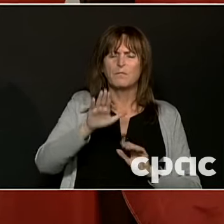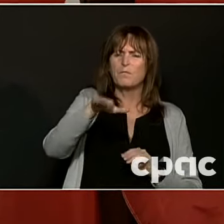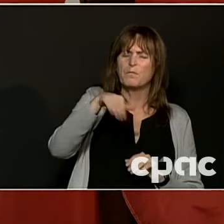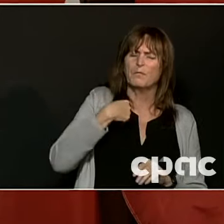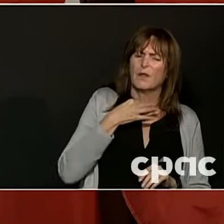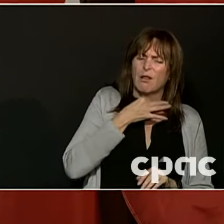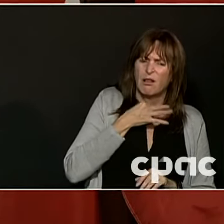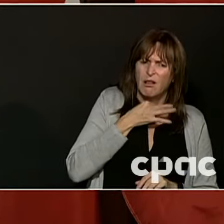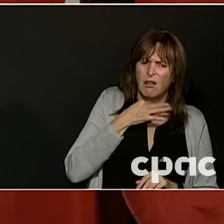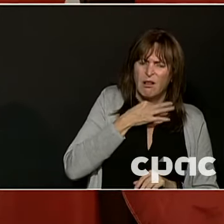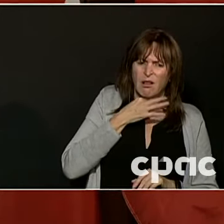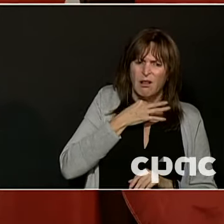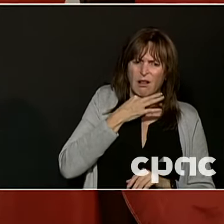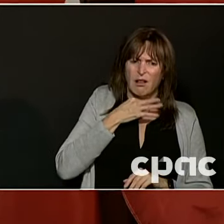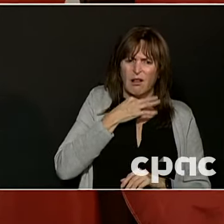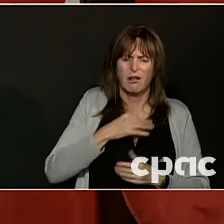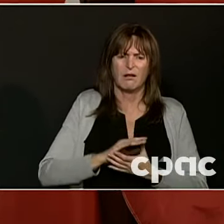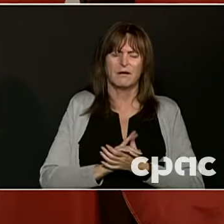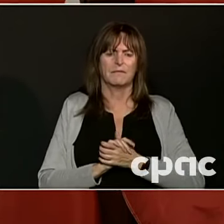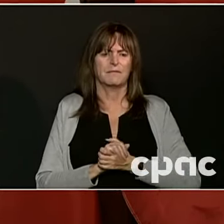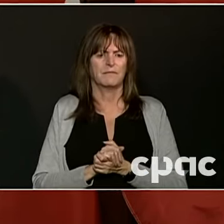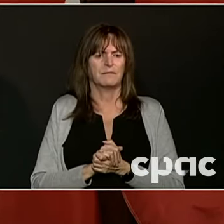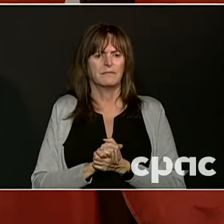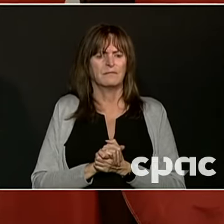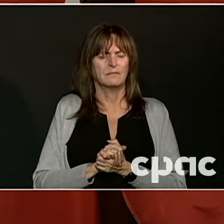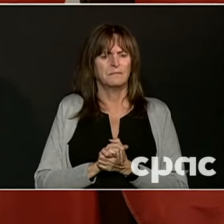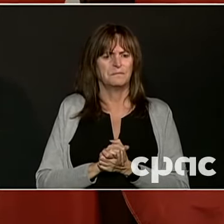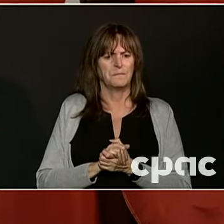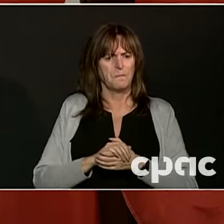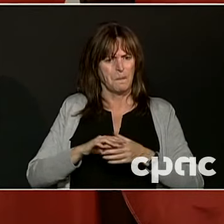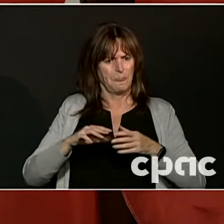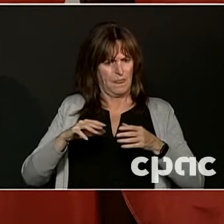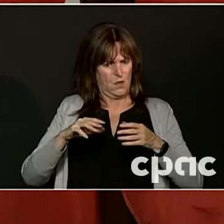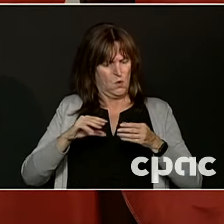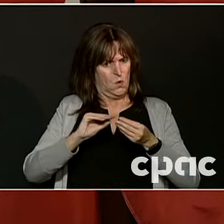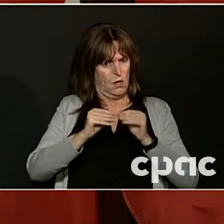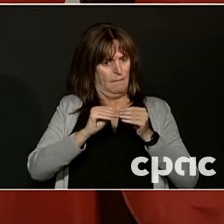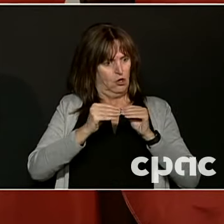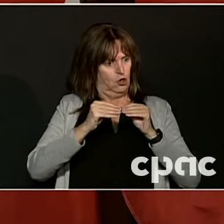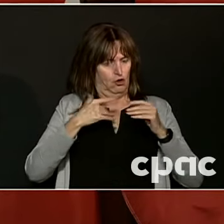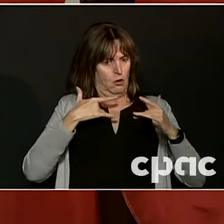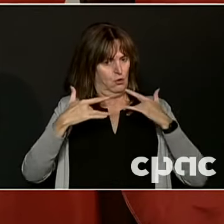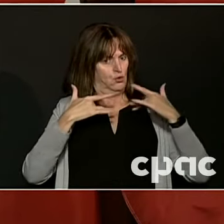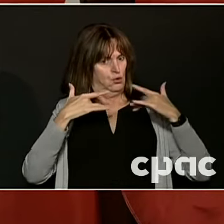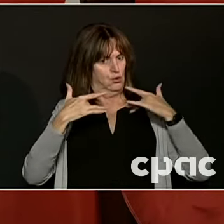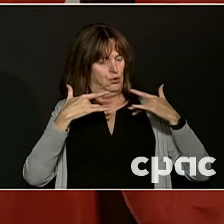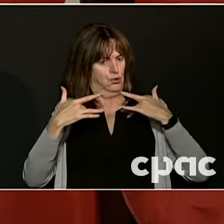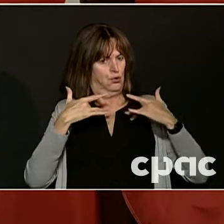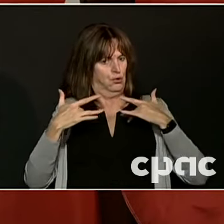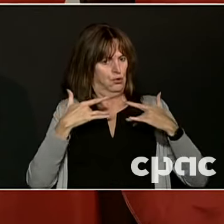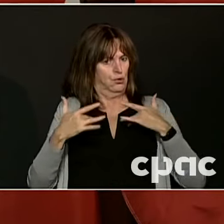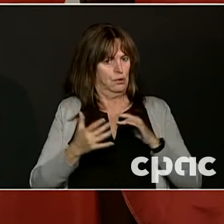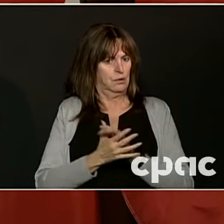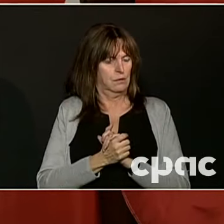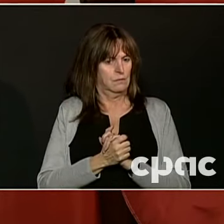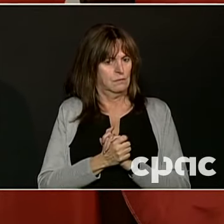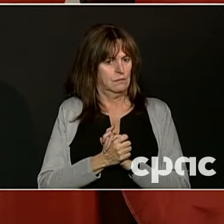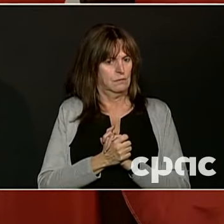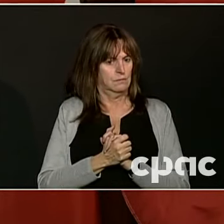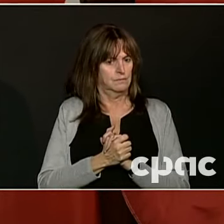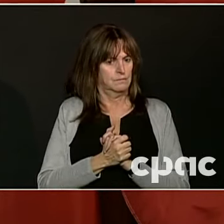guys are sending out some really alarming numbers here, like possibly, and quite likely, 6,500 cases a